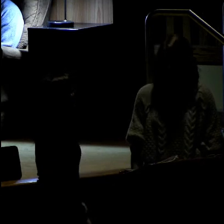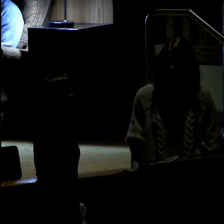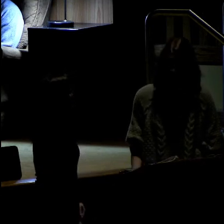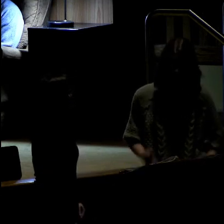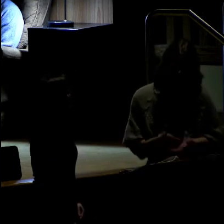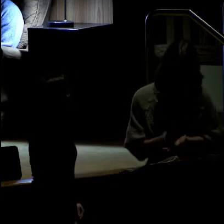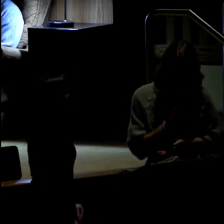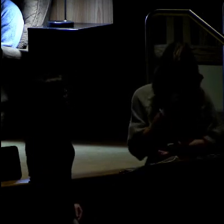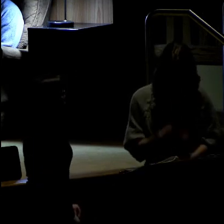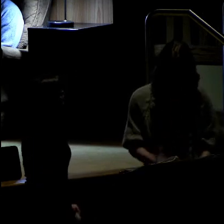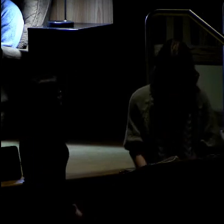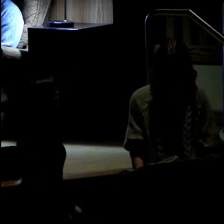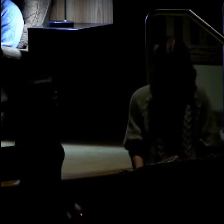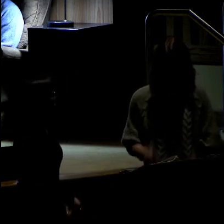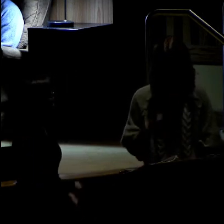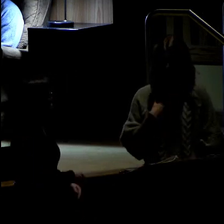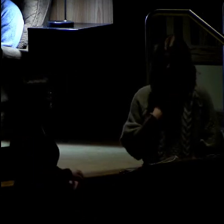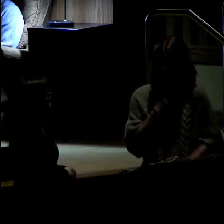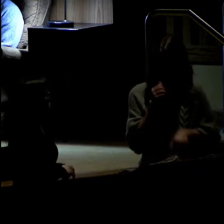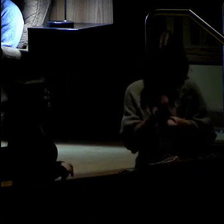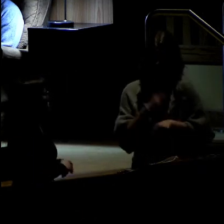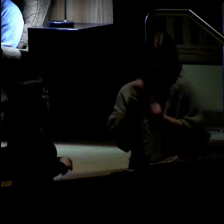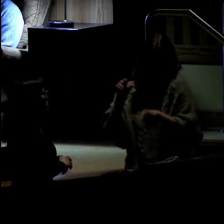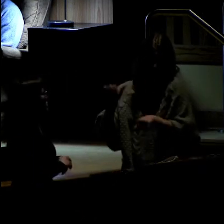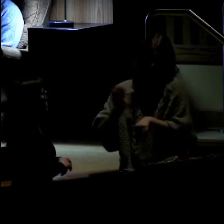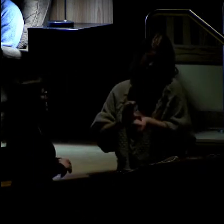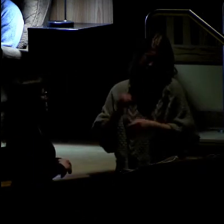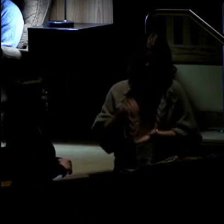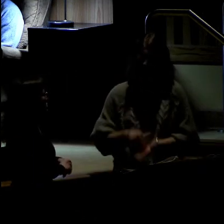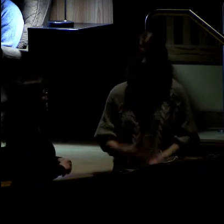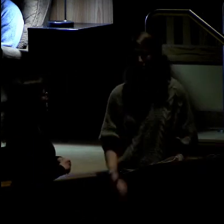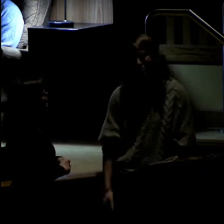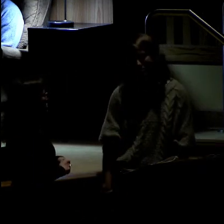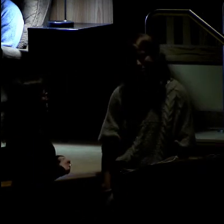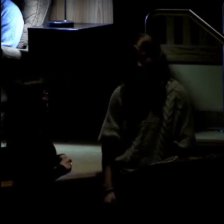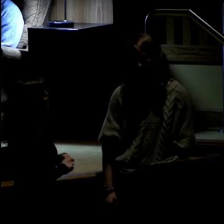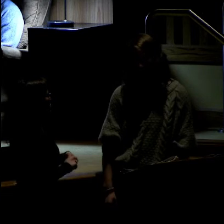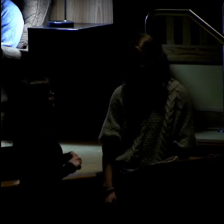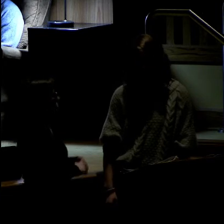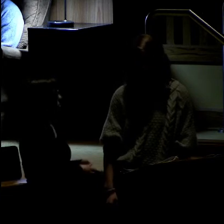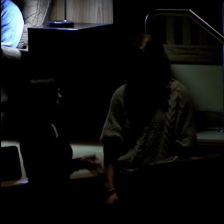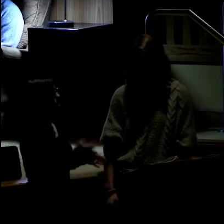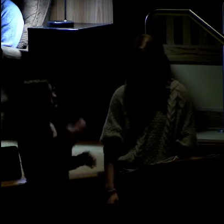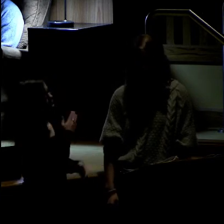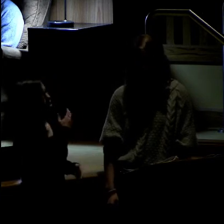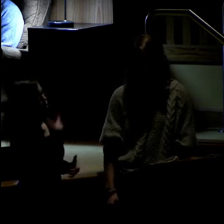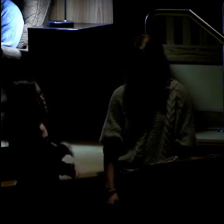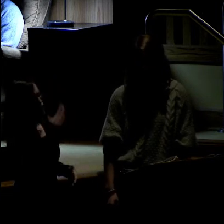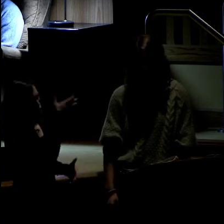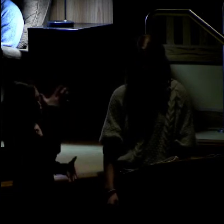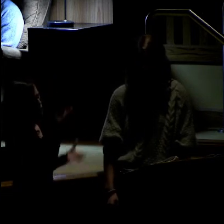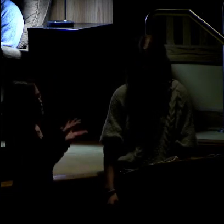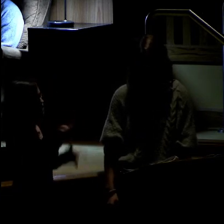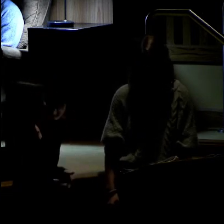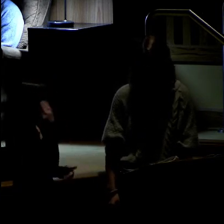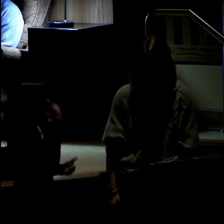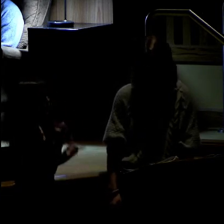Just please don't make us go back to that church again. If only your father were here. He'd know what to do. It's okay, Mom. Don't